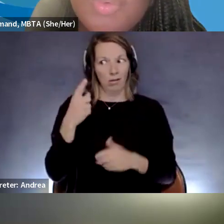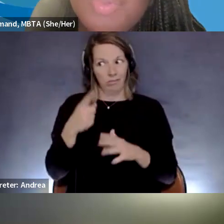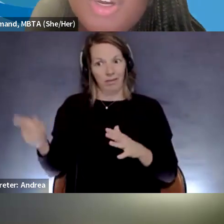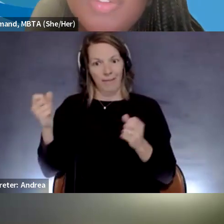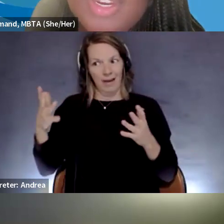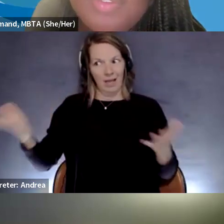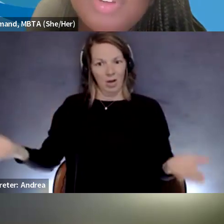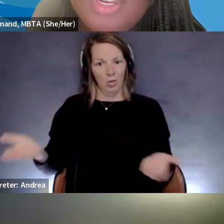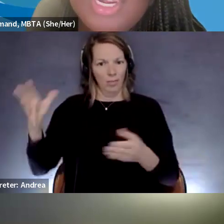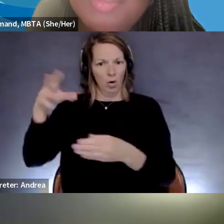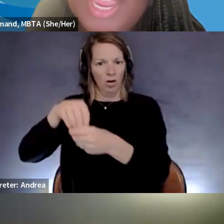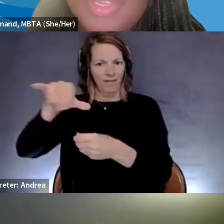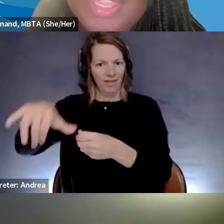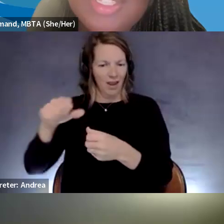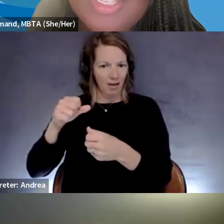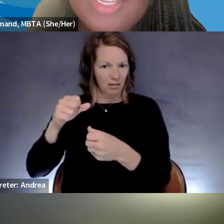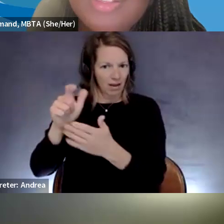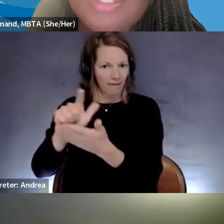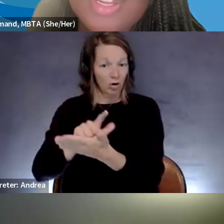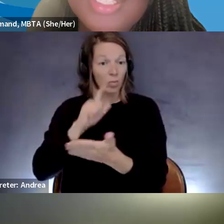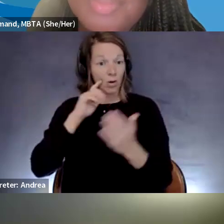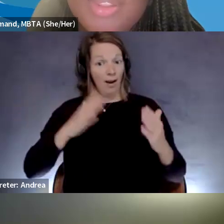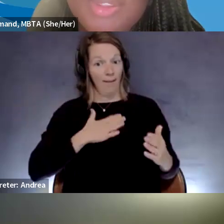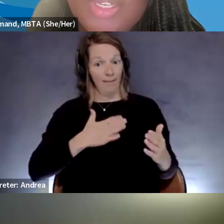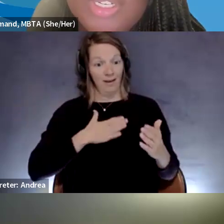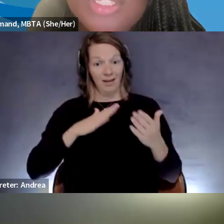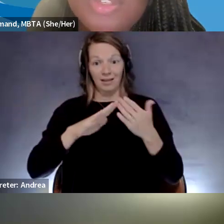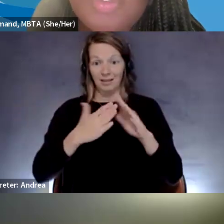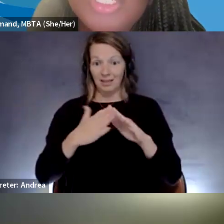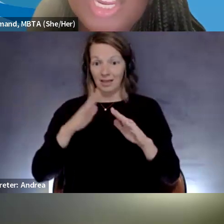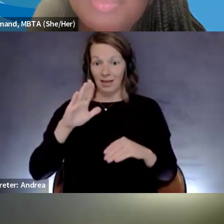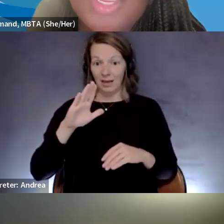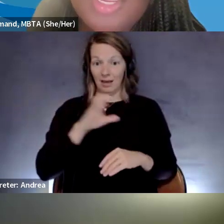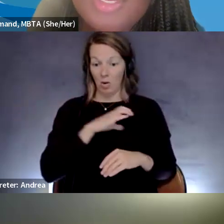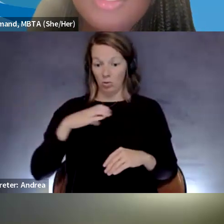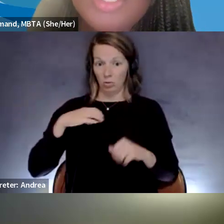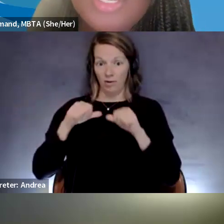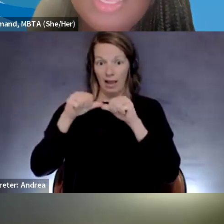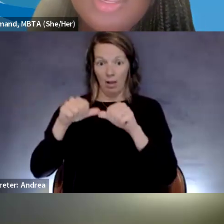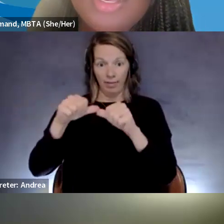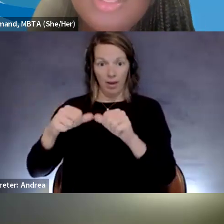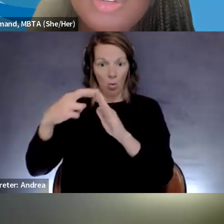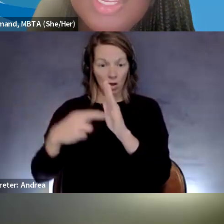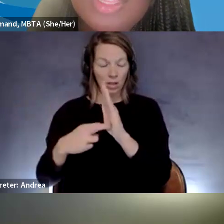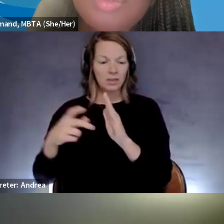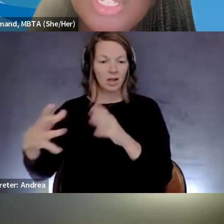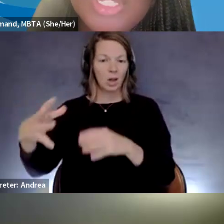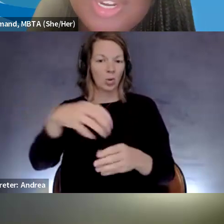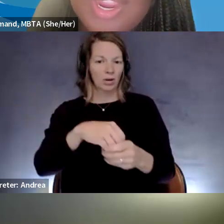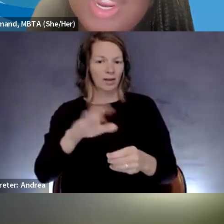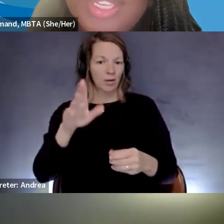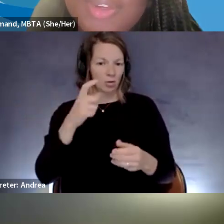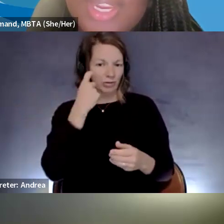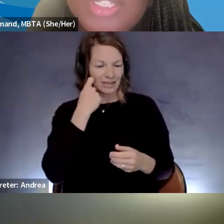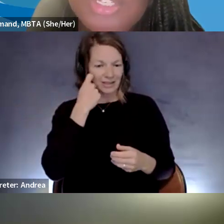call who were part of that effort, and I'm happy that the City Council has upheld the ordinance over time, including in the